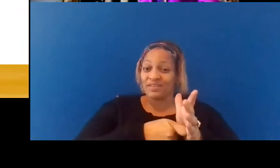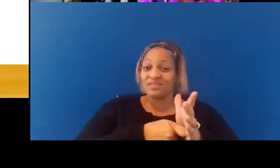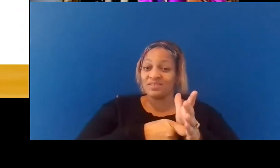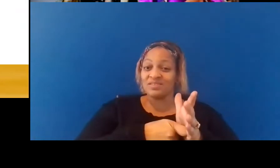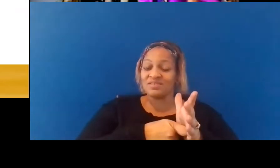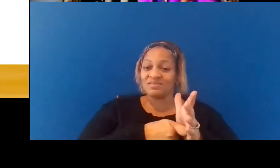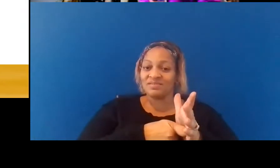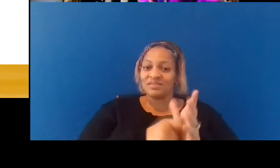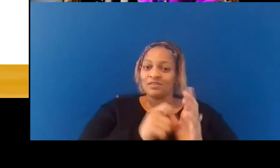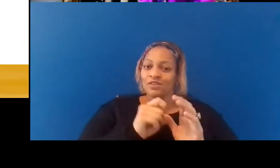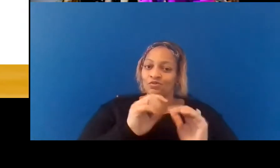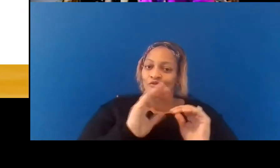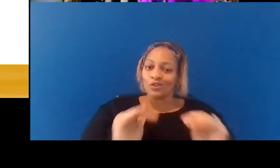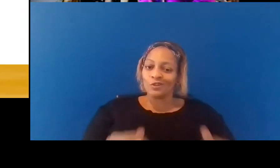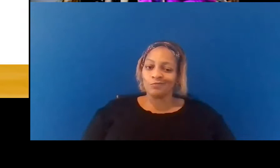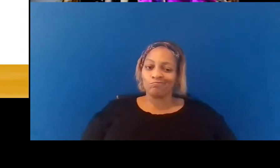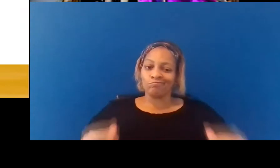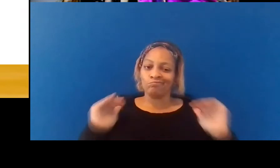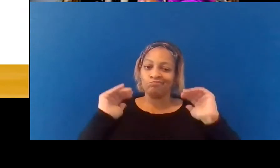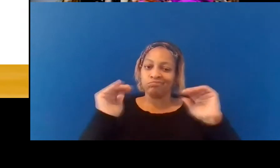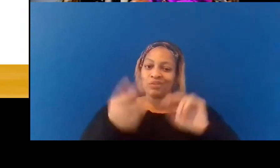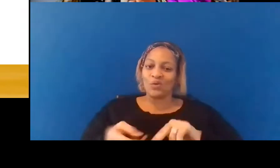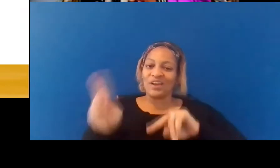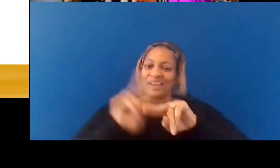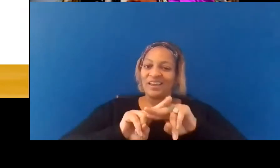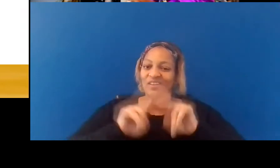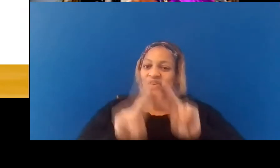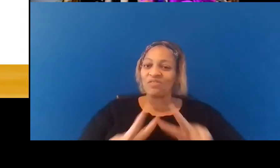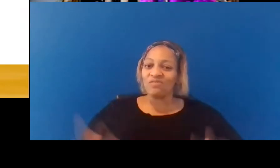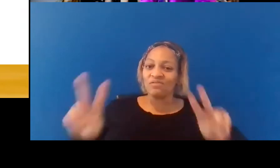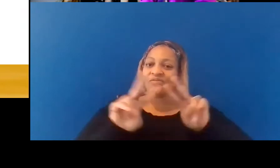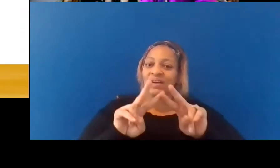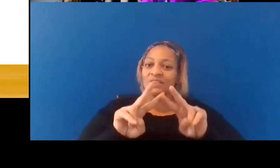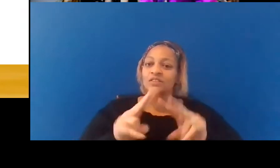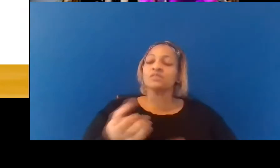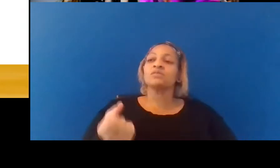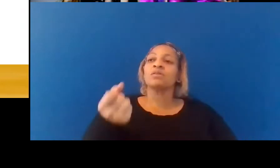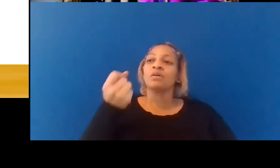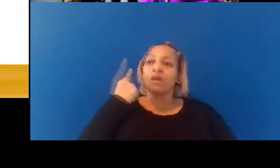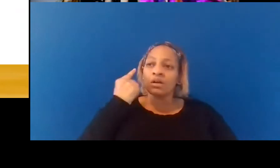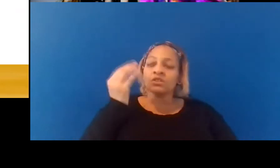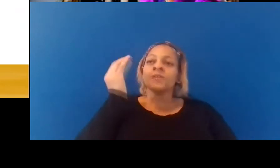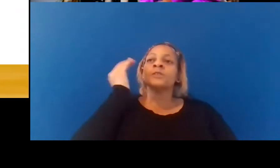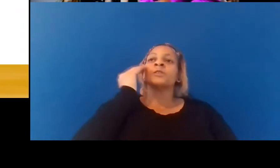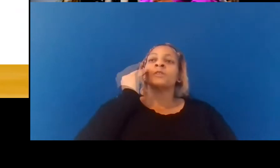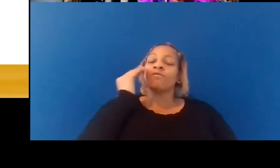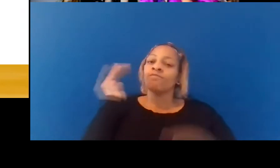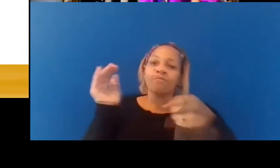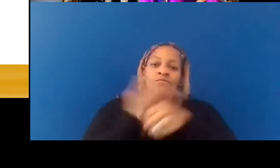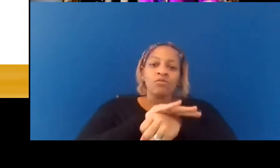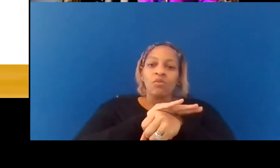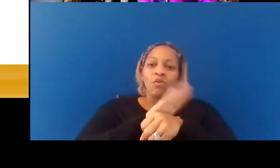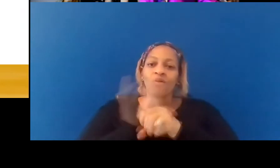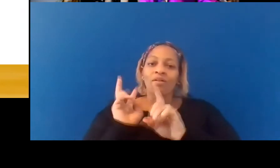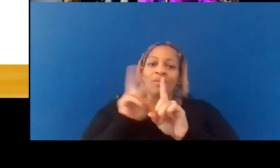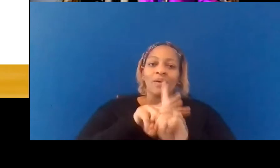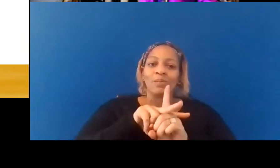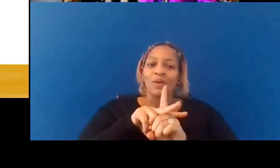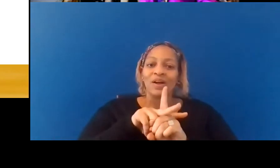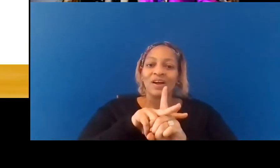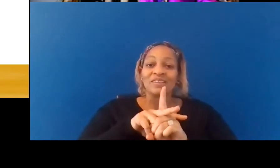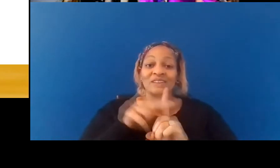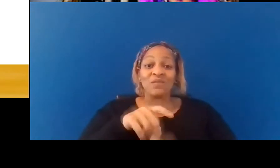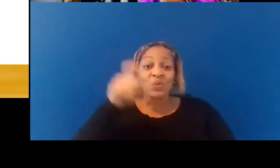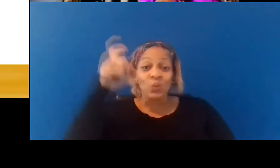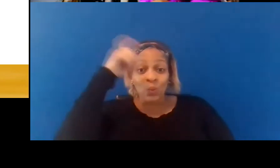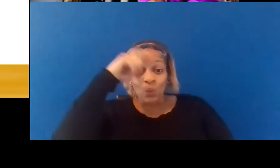to rise in value, to be fully conscious of, and that implies the use of wise